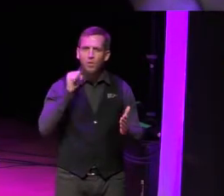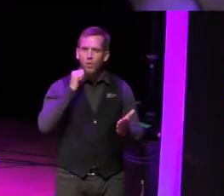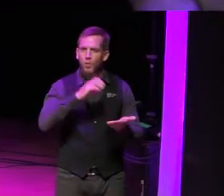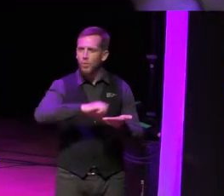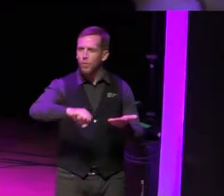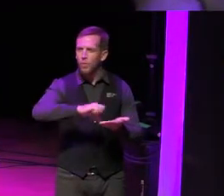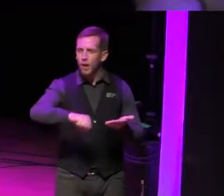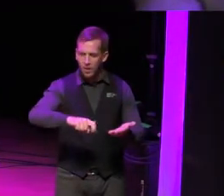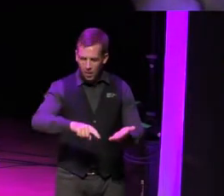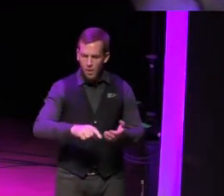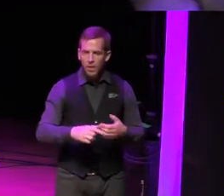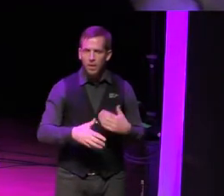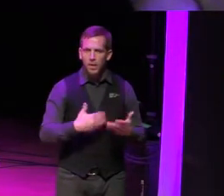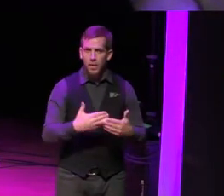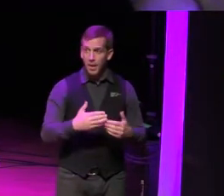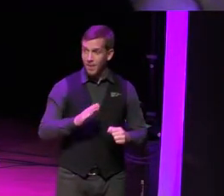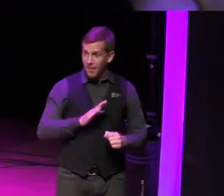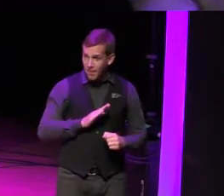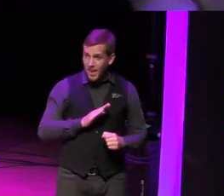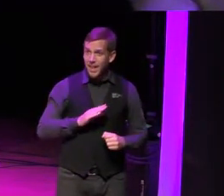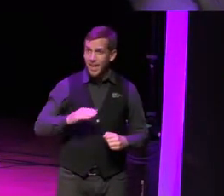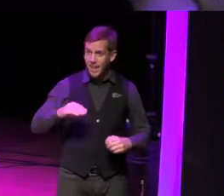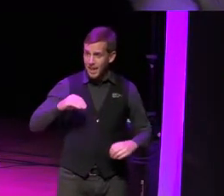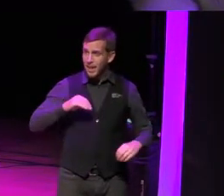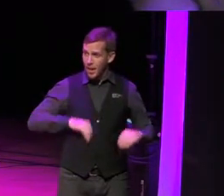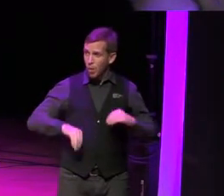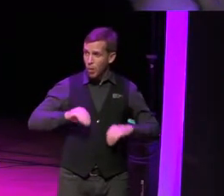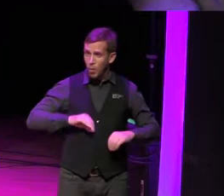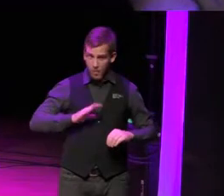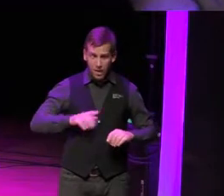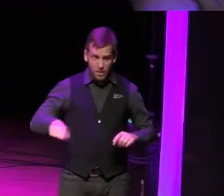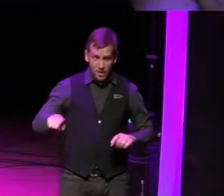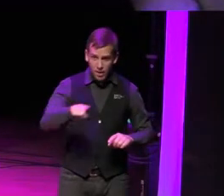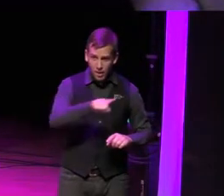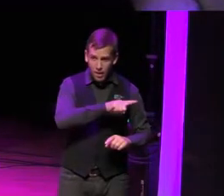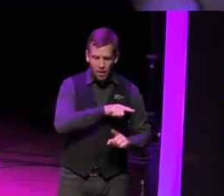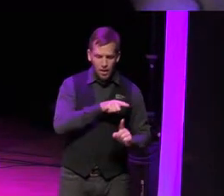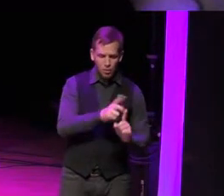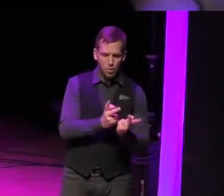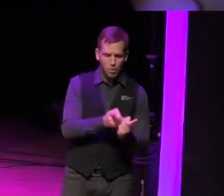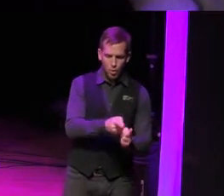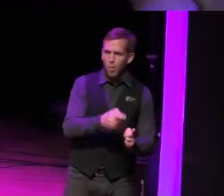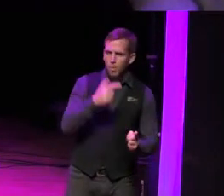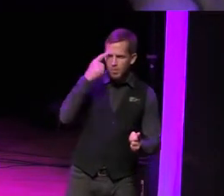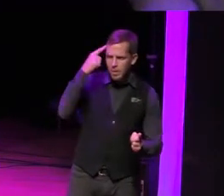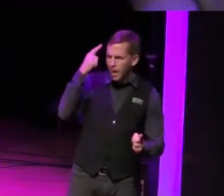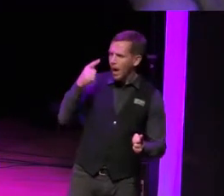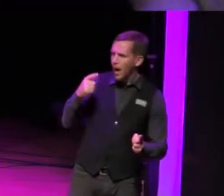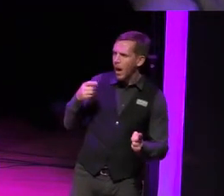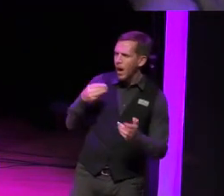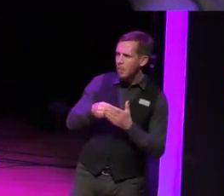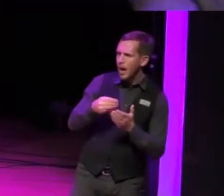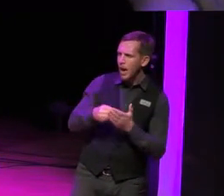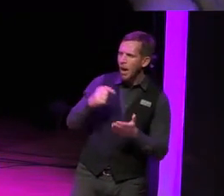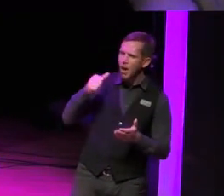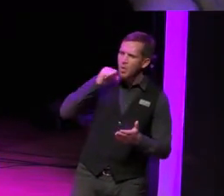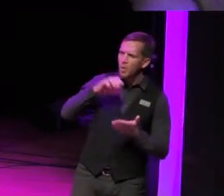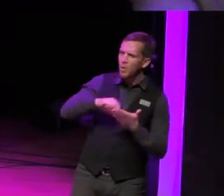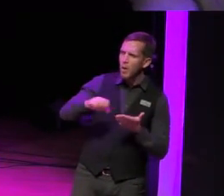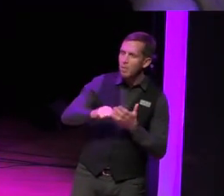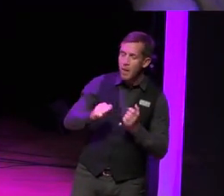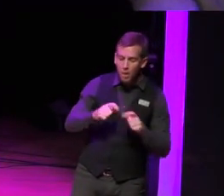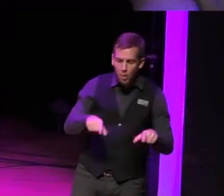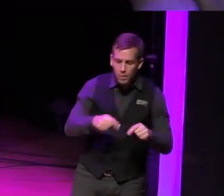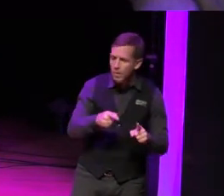the prevalence of corruption, they thought in this case money had been stolen, whereas no, money had not been stolen, it